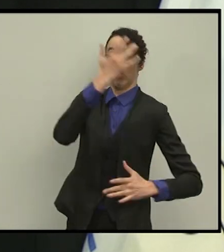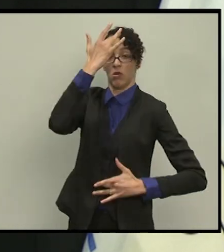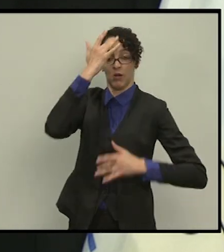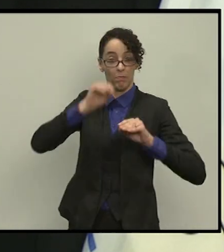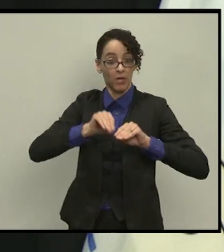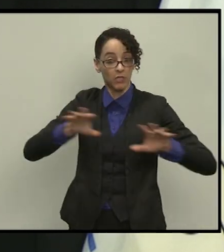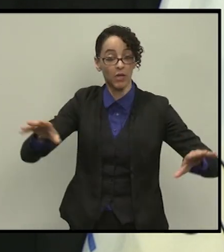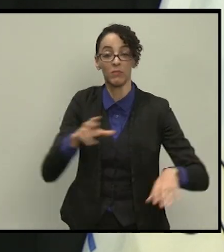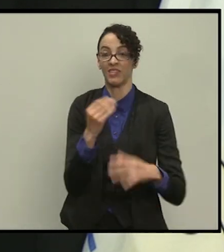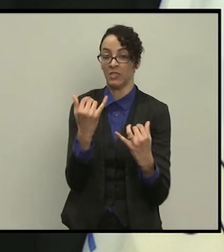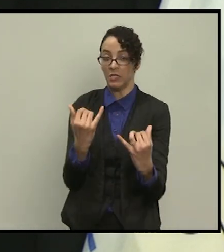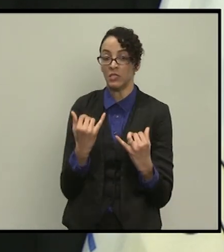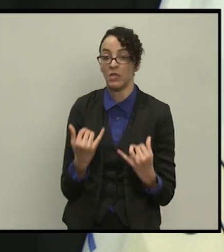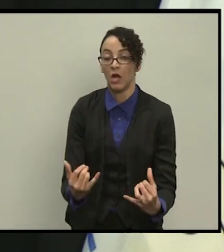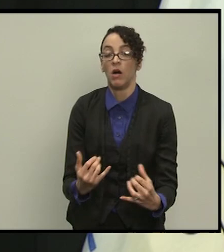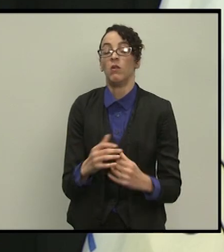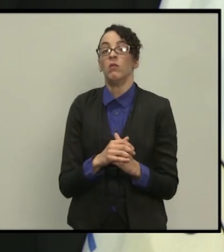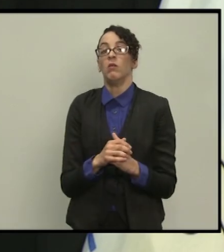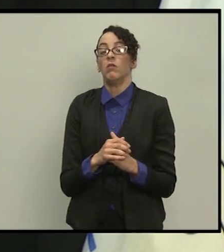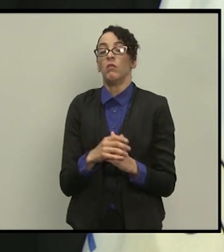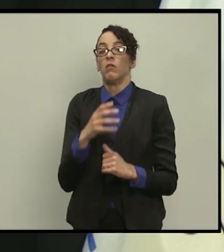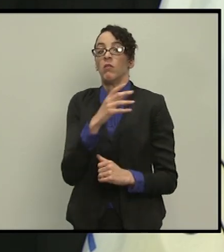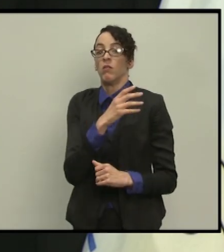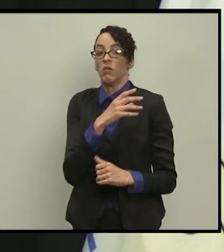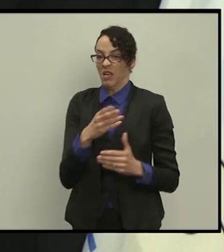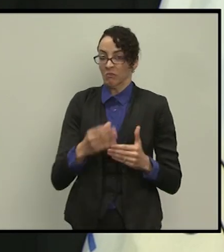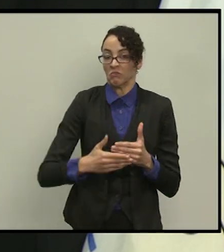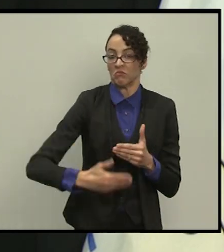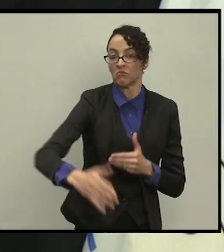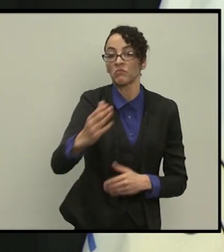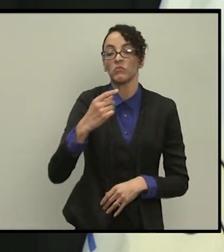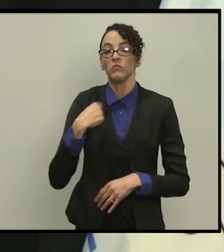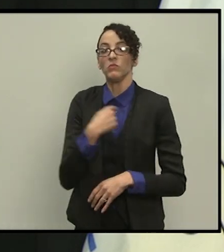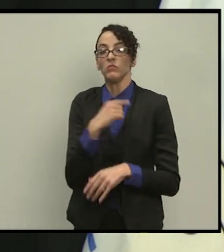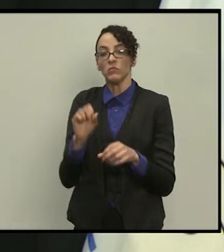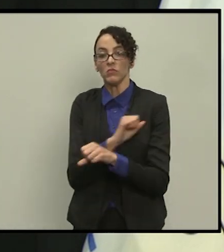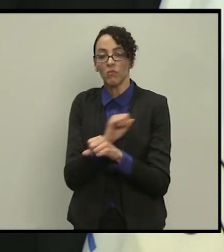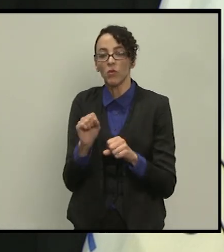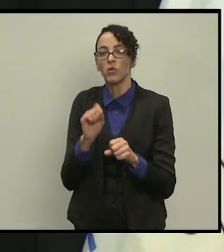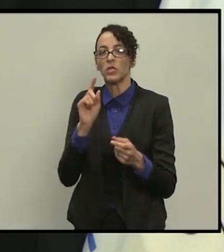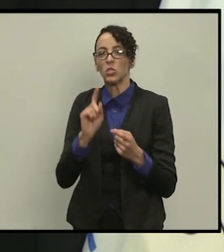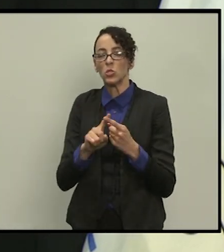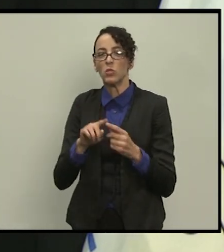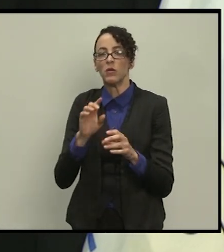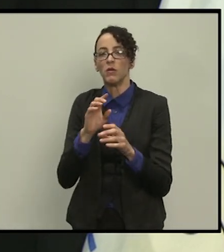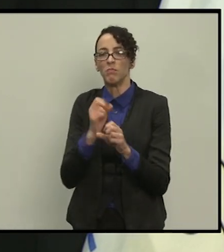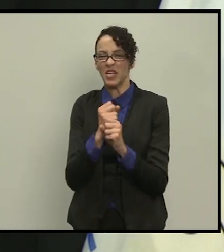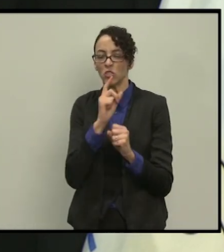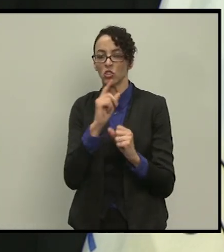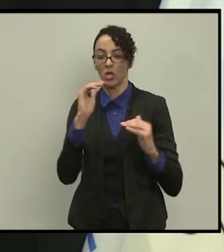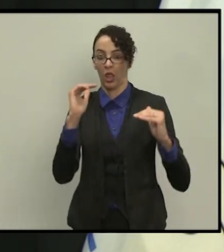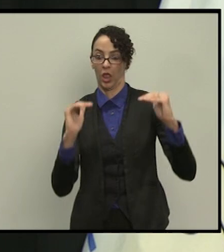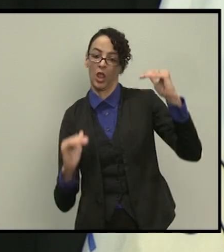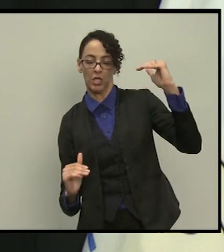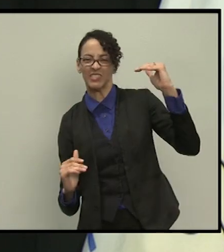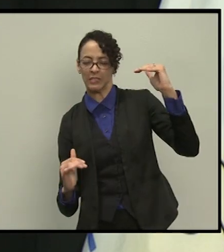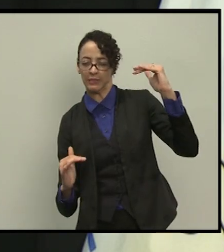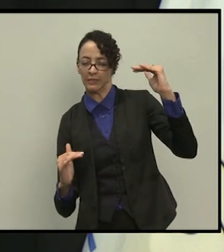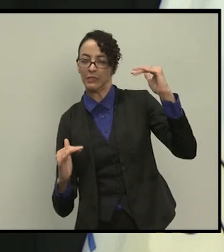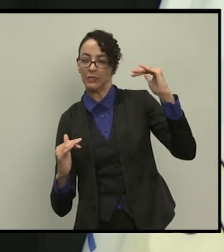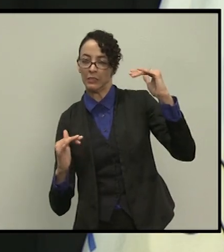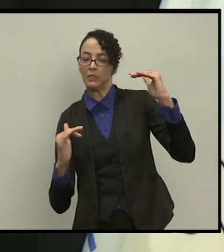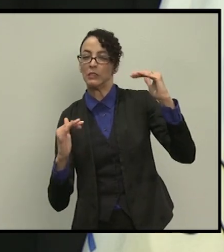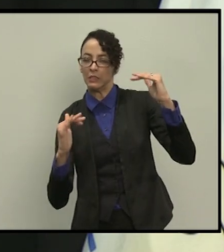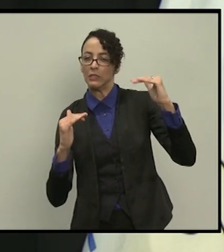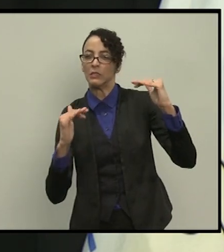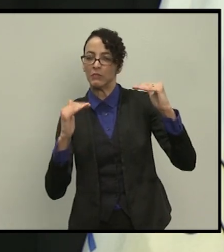struggling with the achievement gap and opportunity gaps. We are trying to work with our community partners to ensure that after this is over, that those gaps are